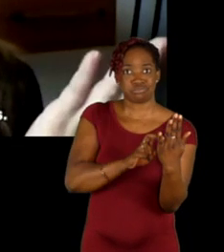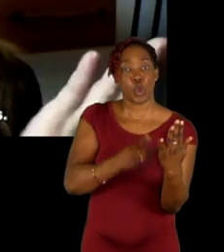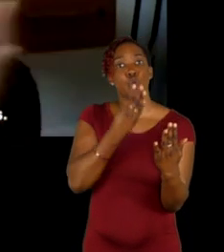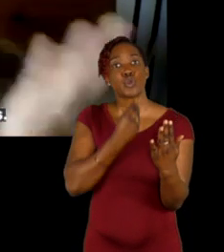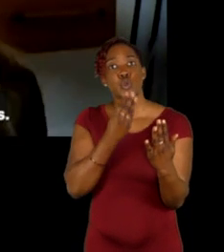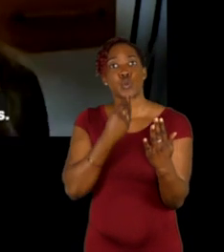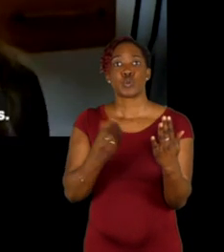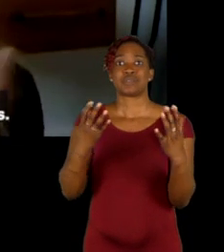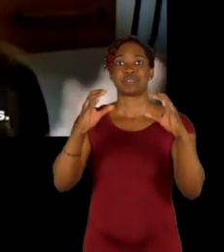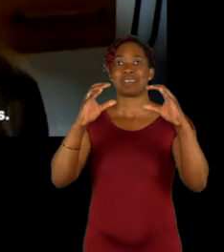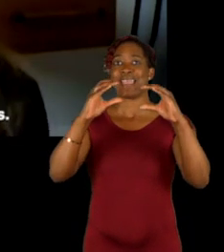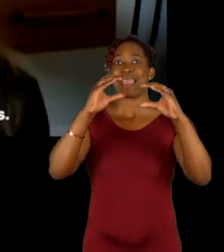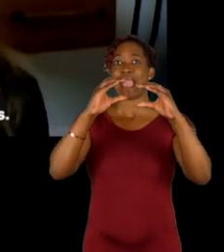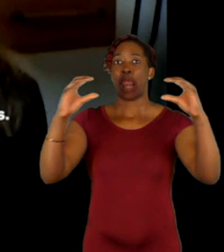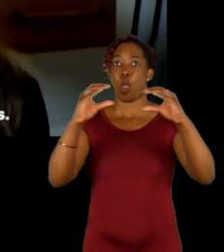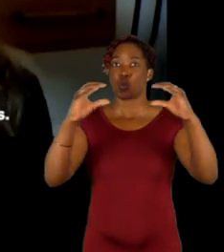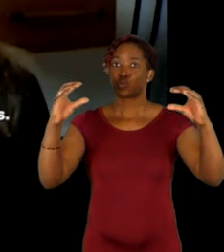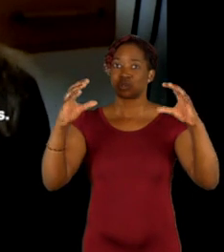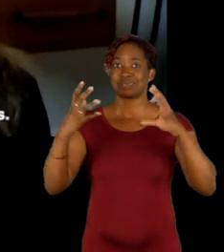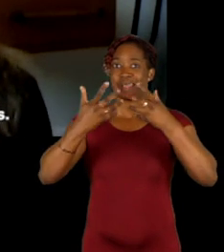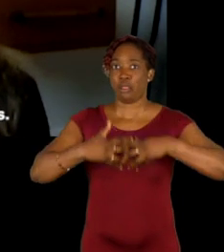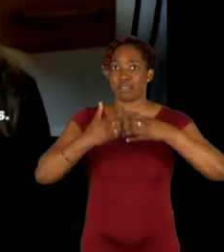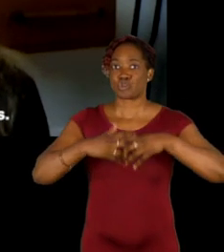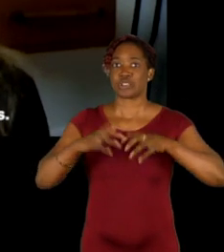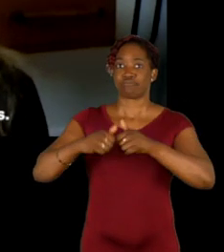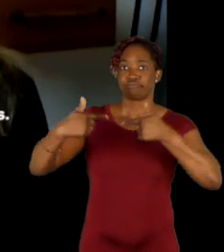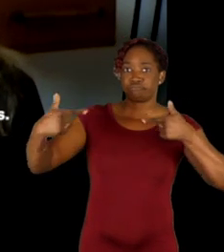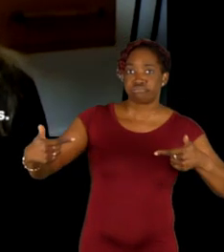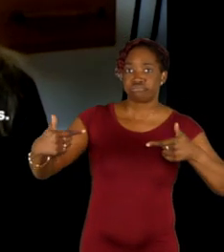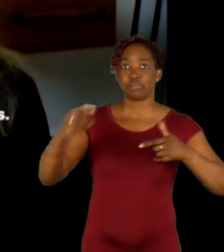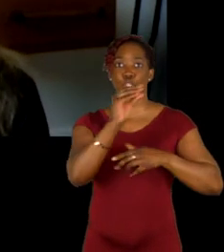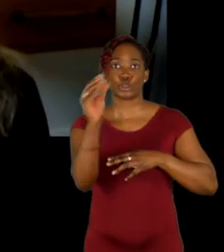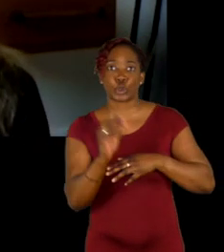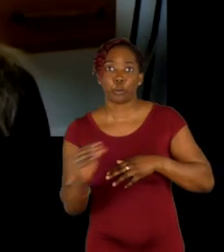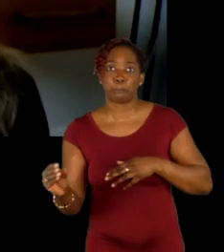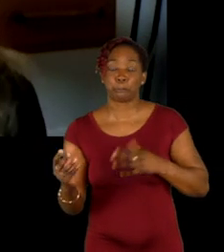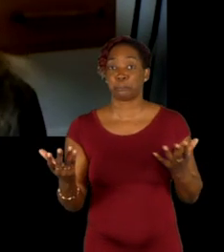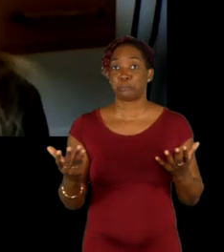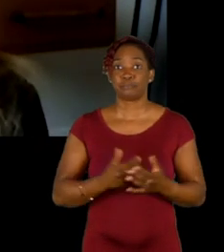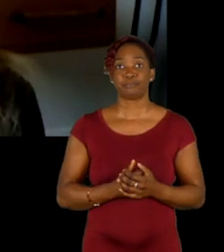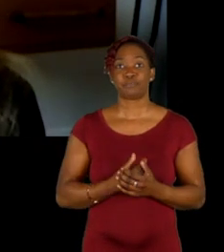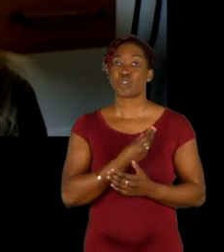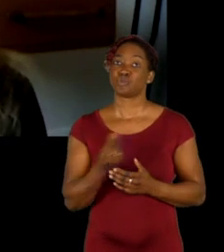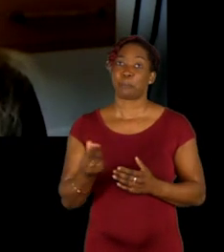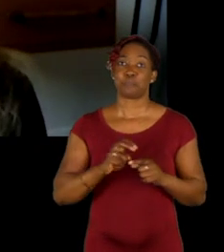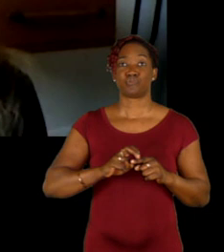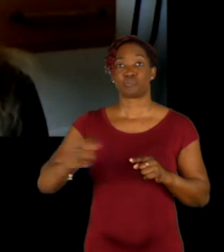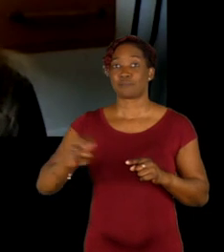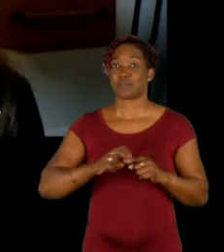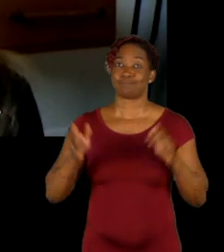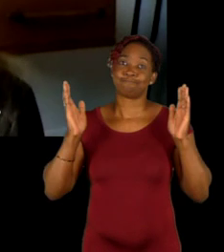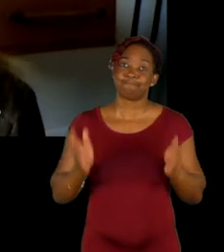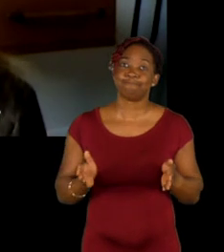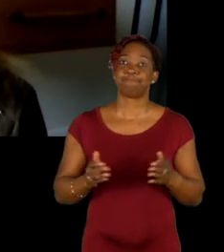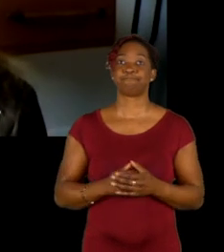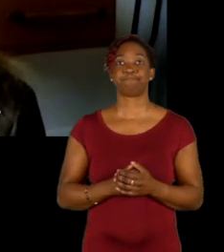cloud-based technologies, remote filming, Zoom, can really reduce your travel emissions. But some travel will be inevitable.